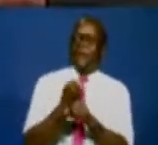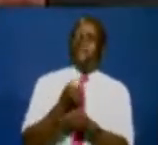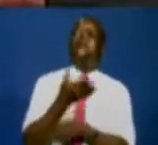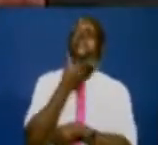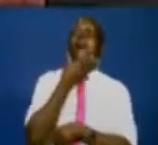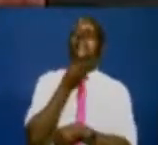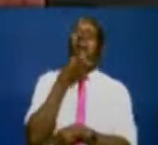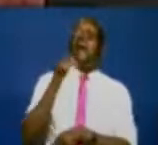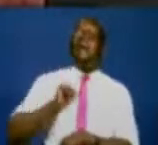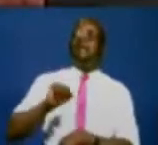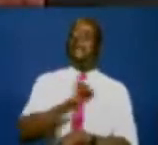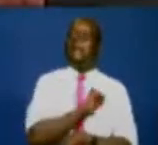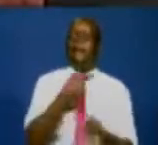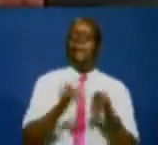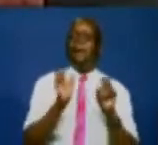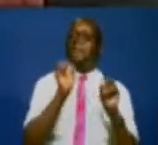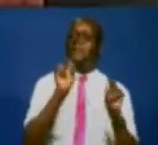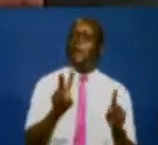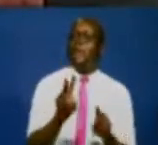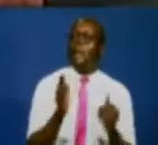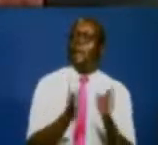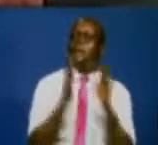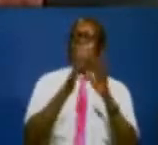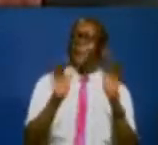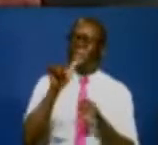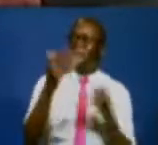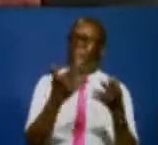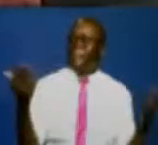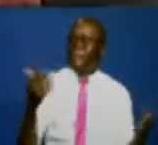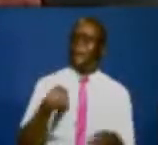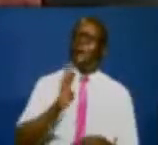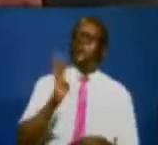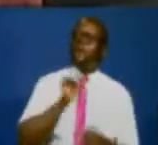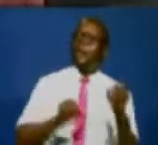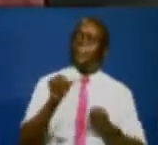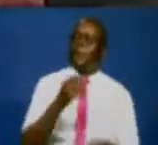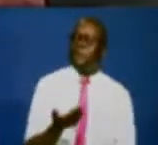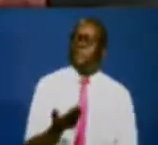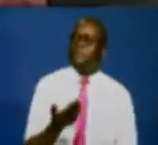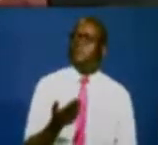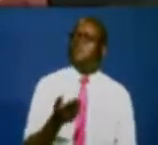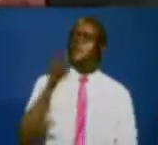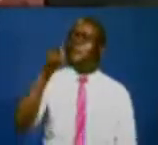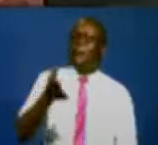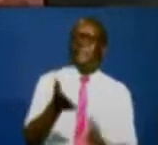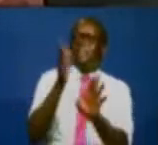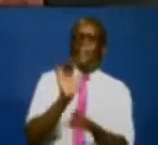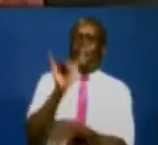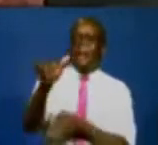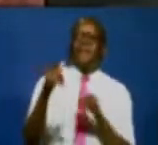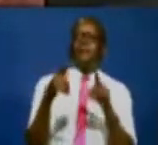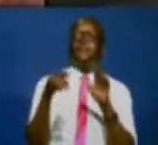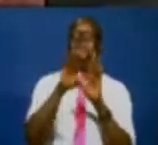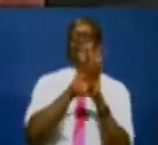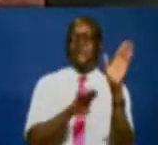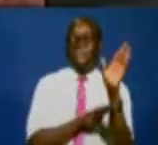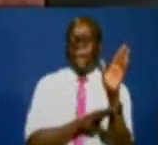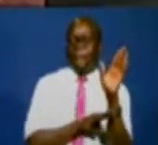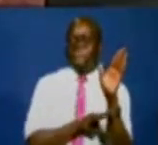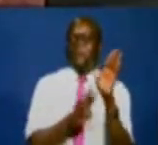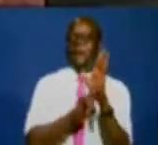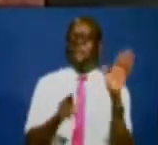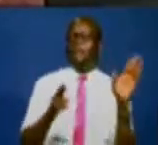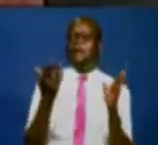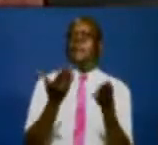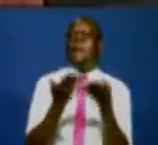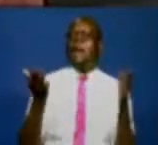senator, and it is okay with the House. These are the things that I'm talking about. You should retract your statement referencing any former